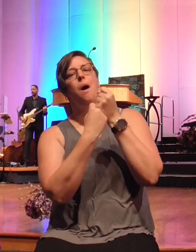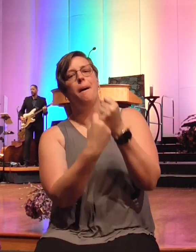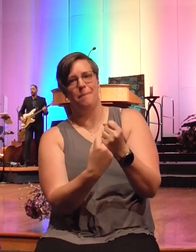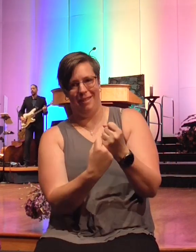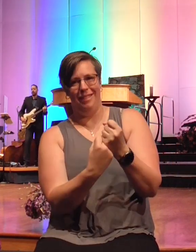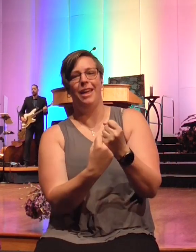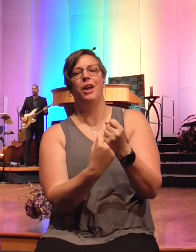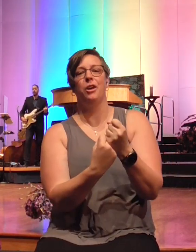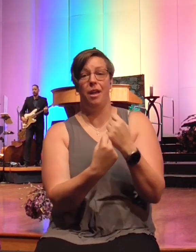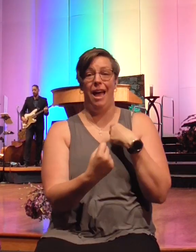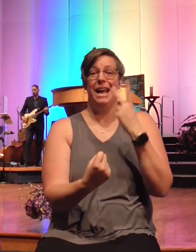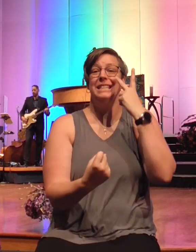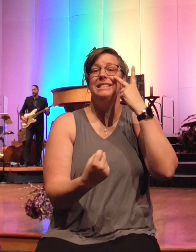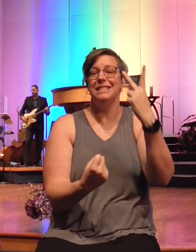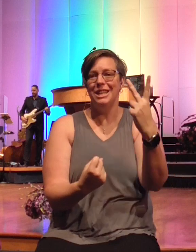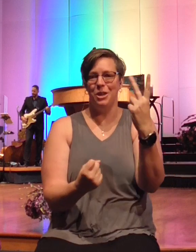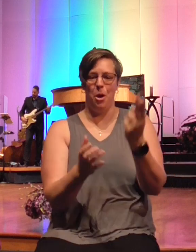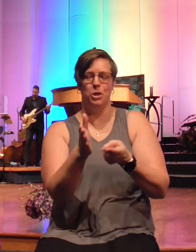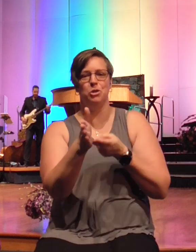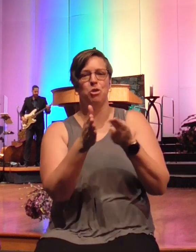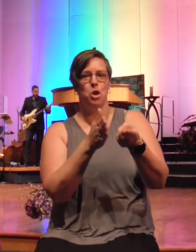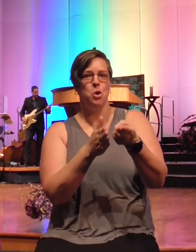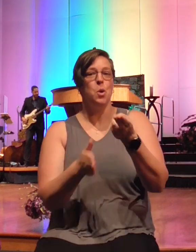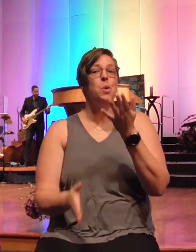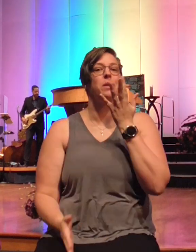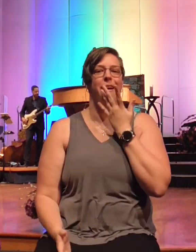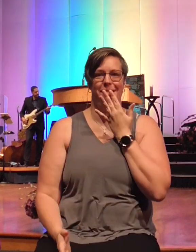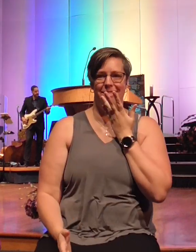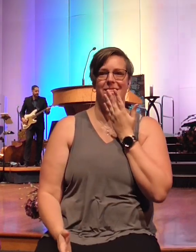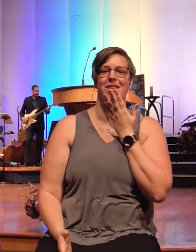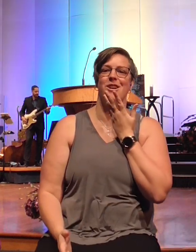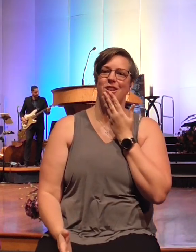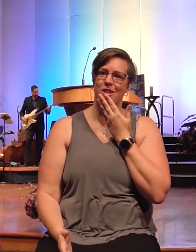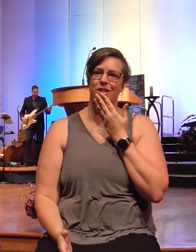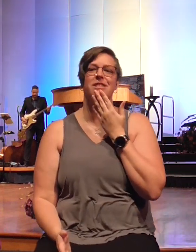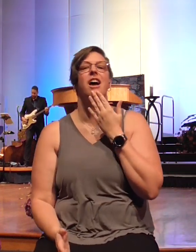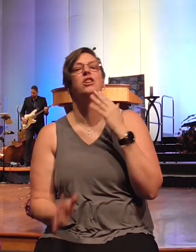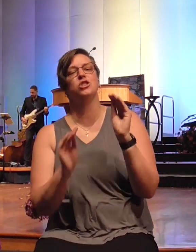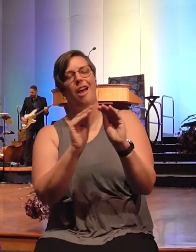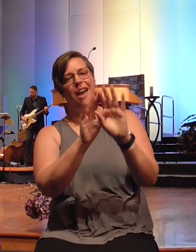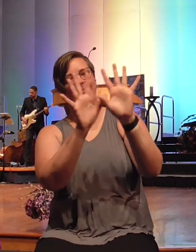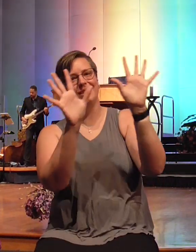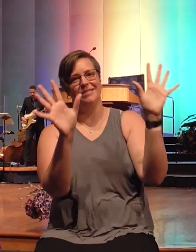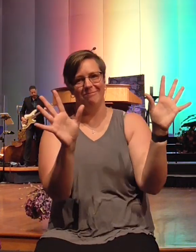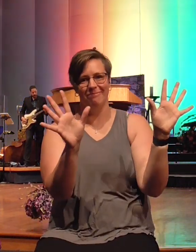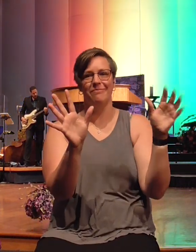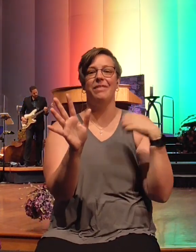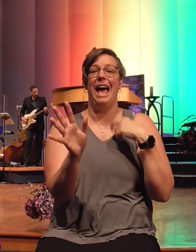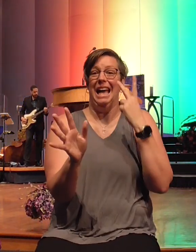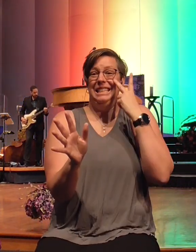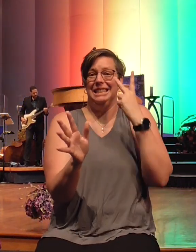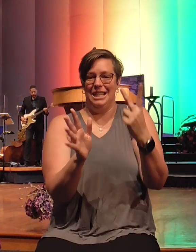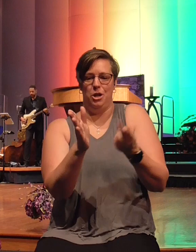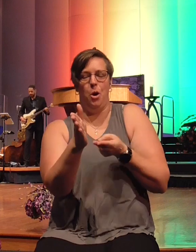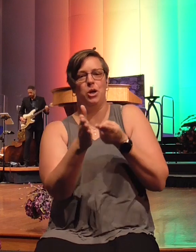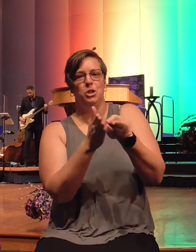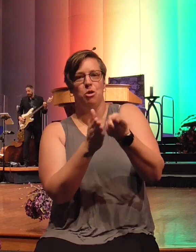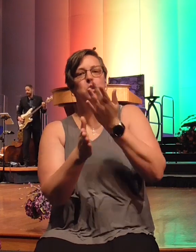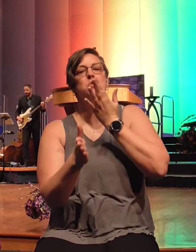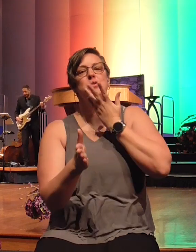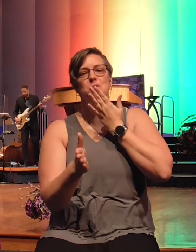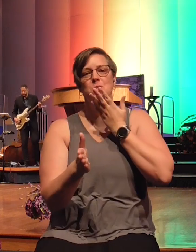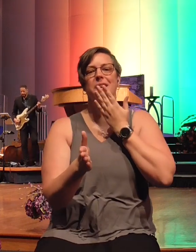know I'll be there. And I see your true colors shining through. I see